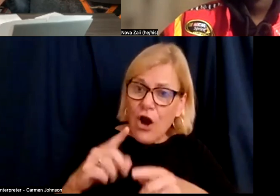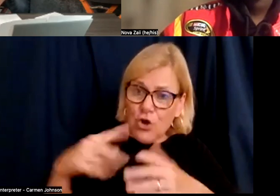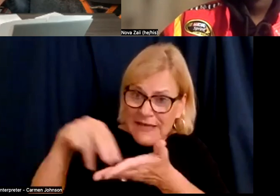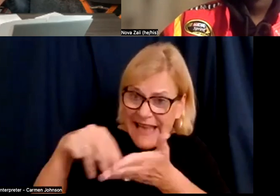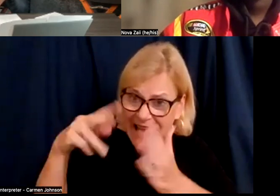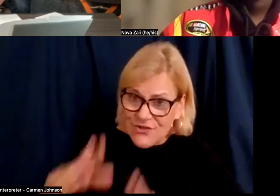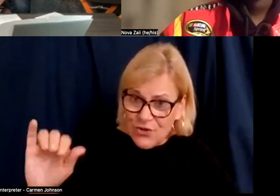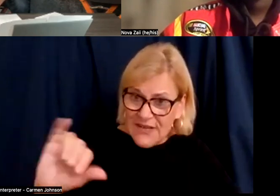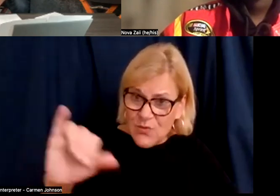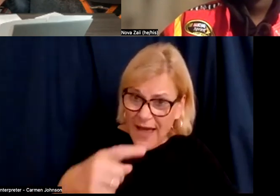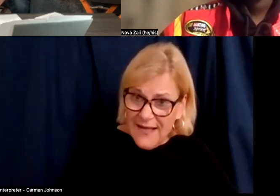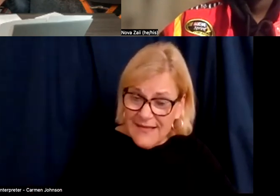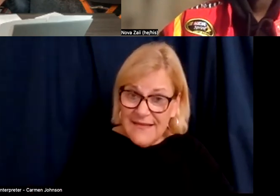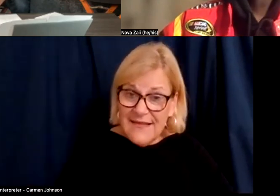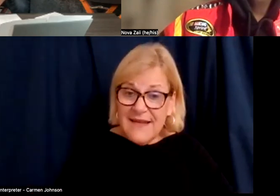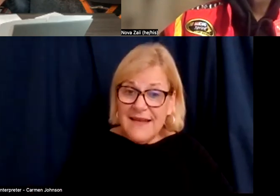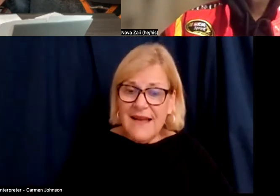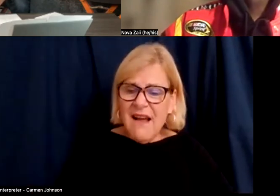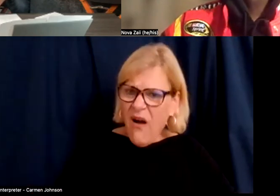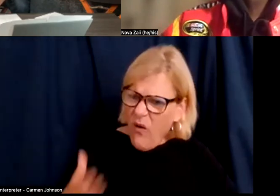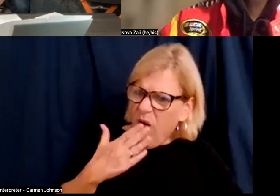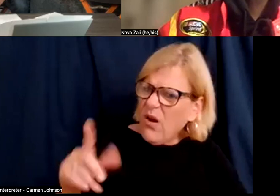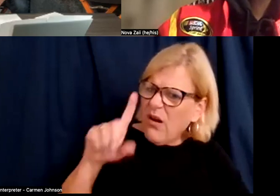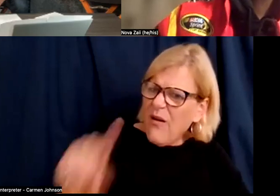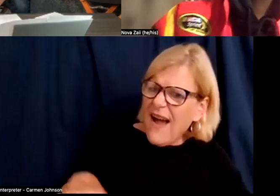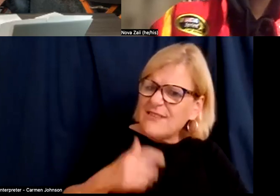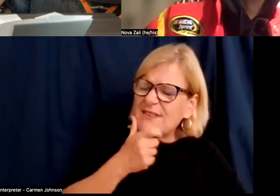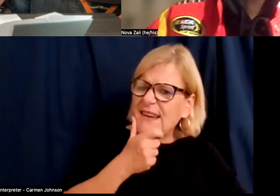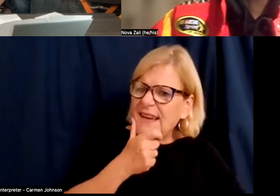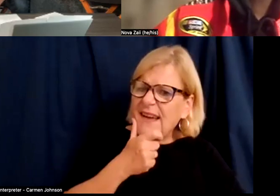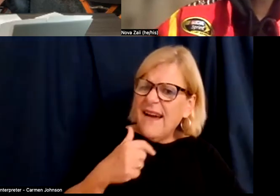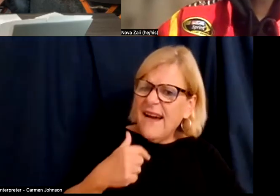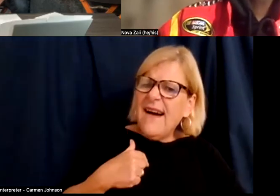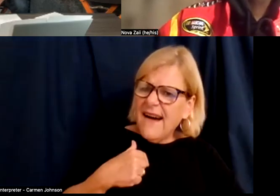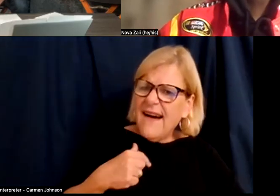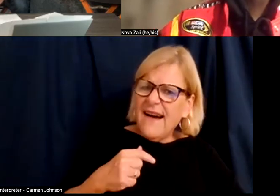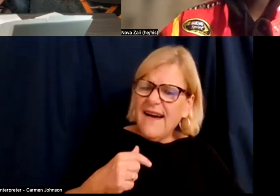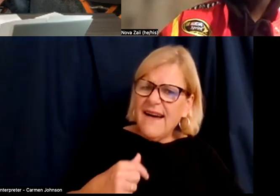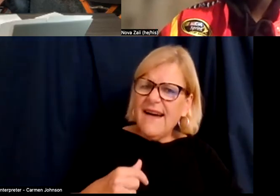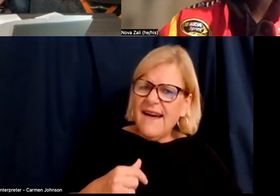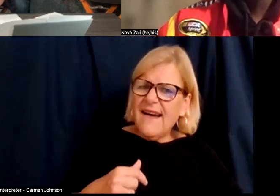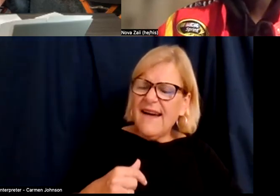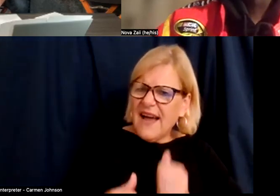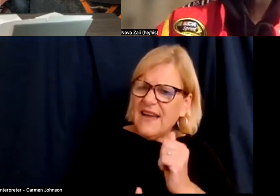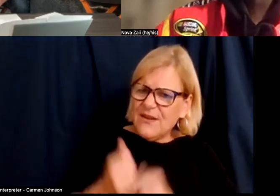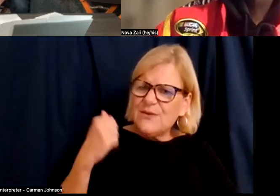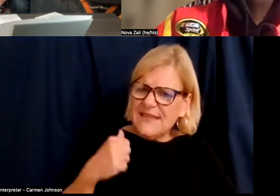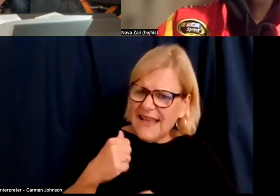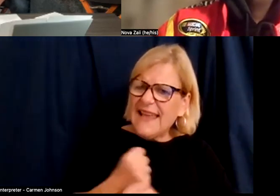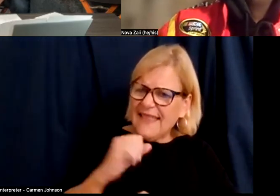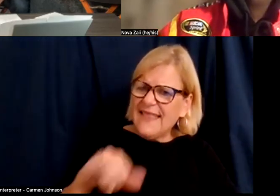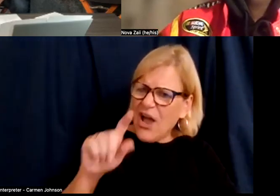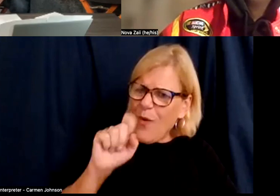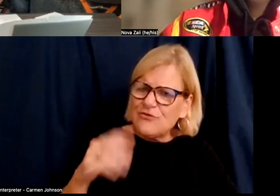dancer as well? That's a great question, and I do usually get it. I usually get that